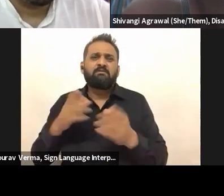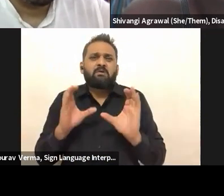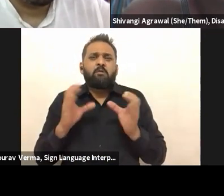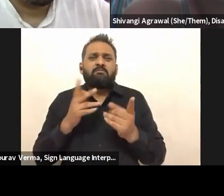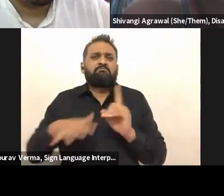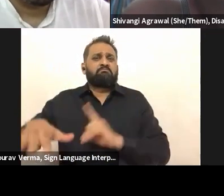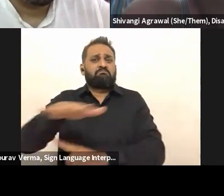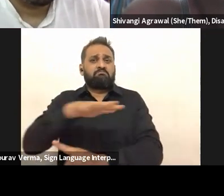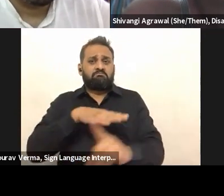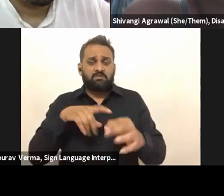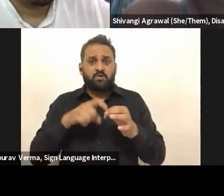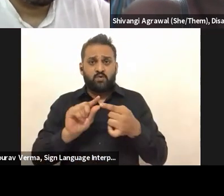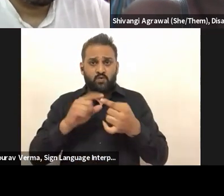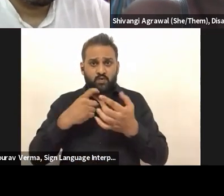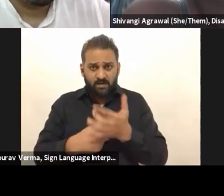and disability